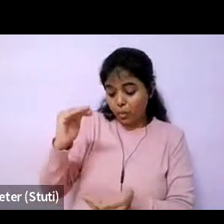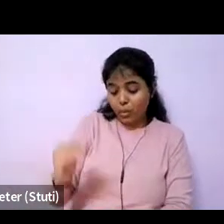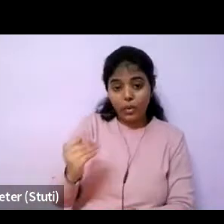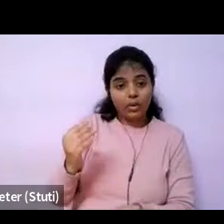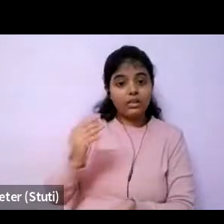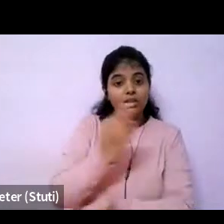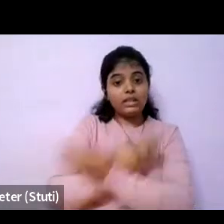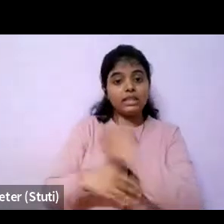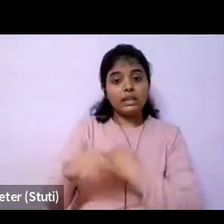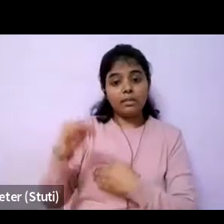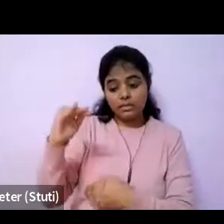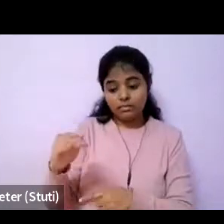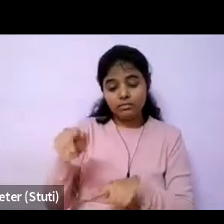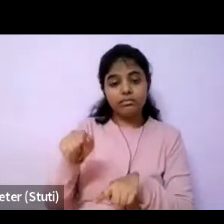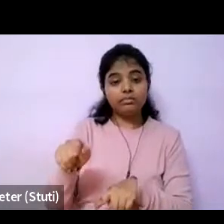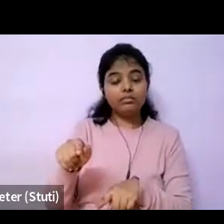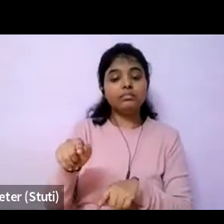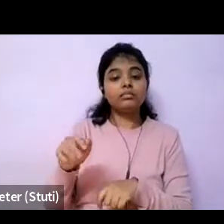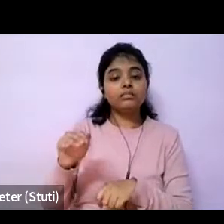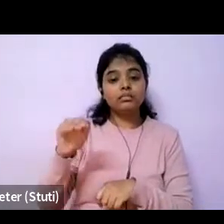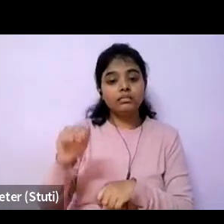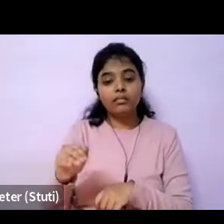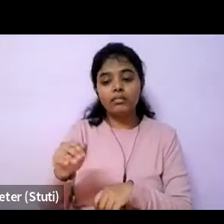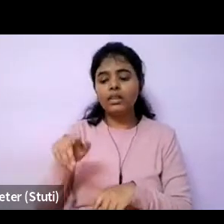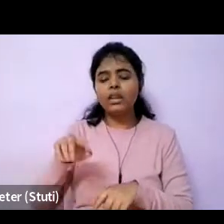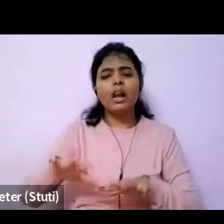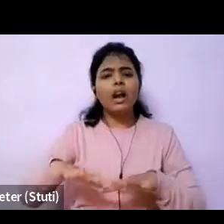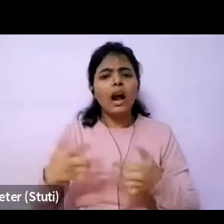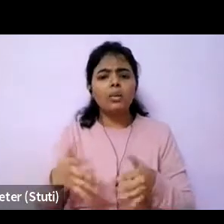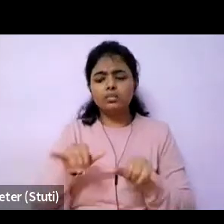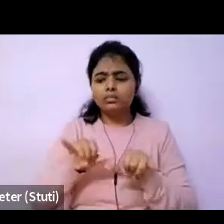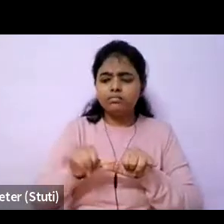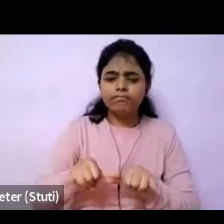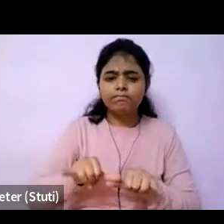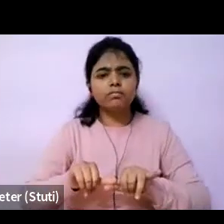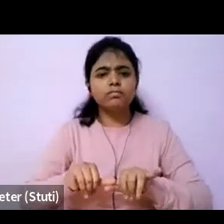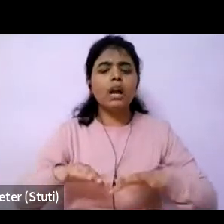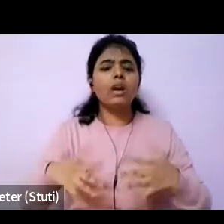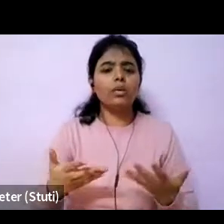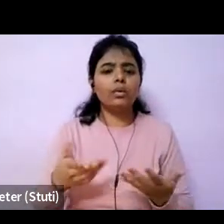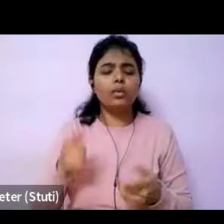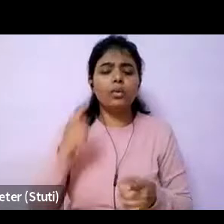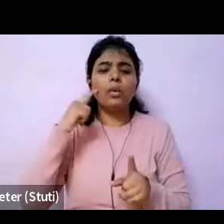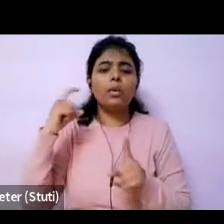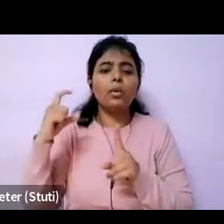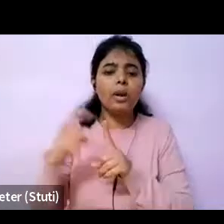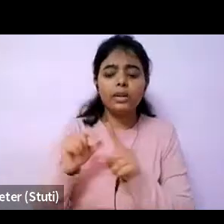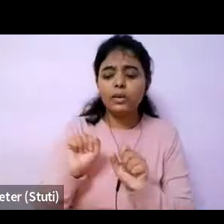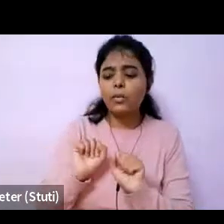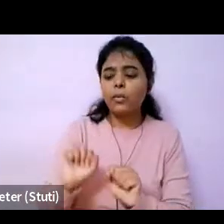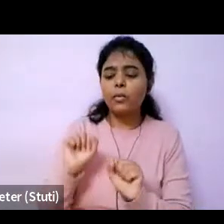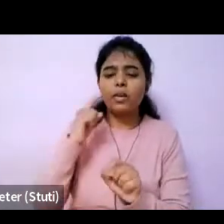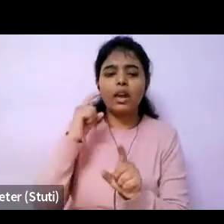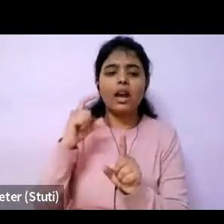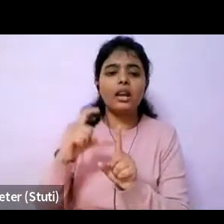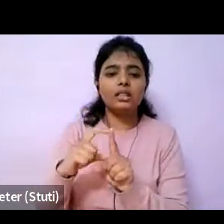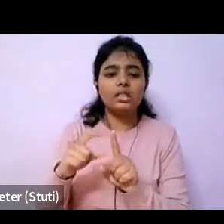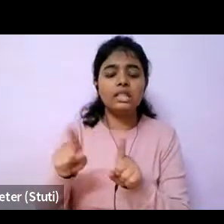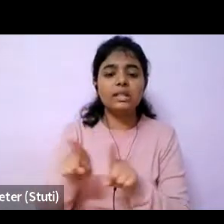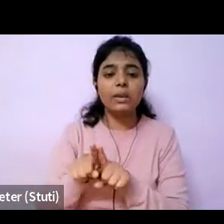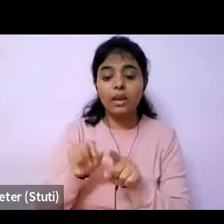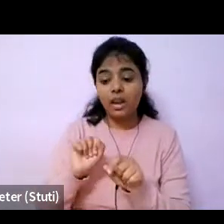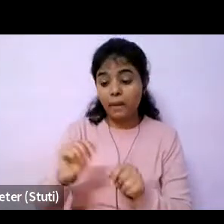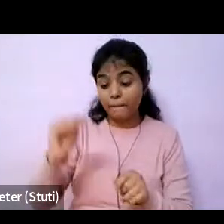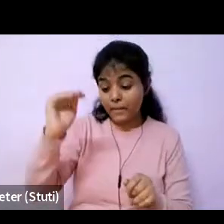think he or she is likely to negotiate his or her identity of